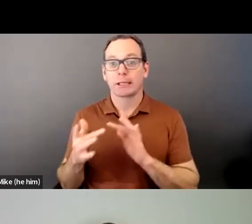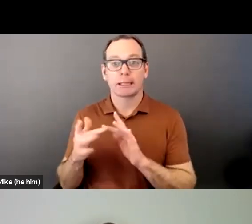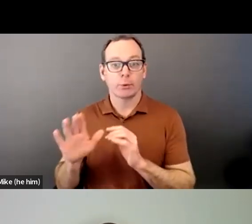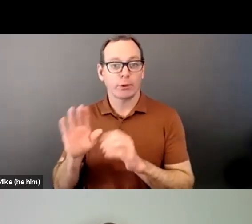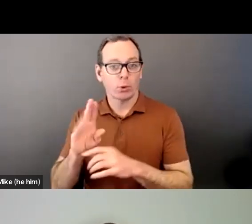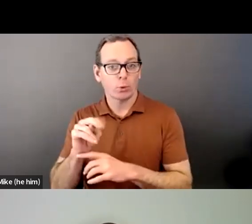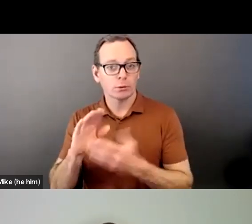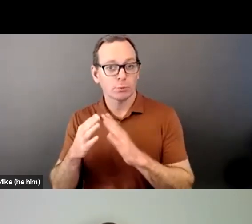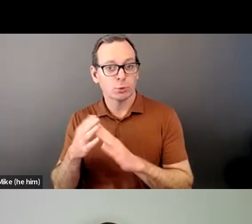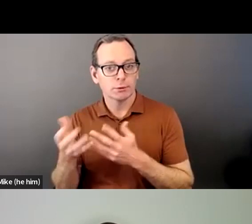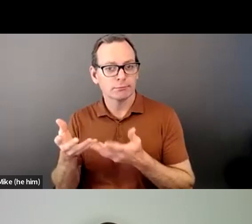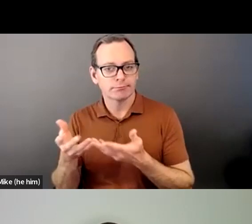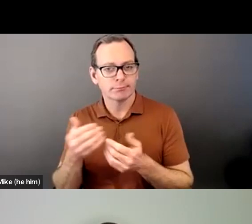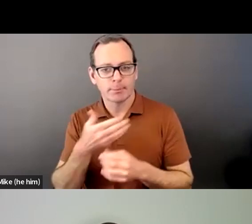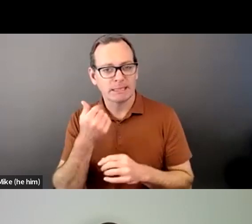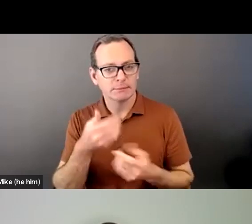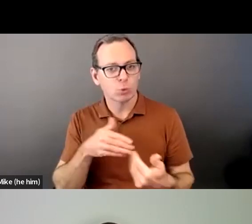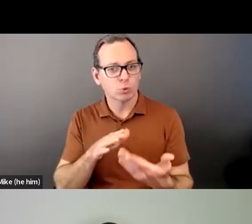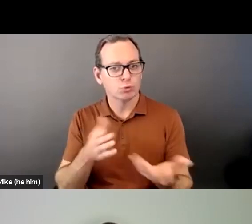communities? Delaney?